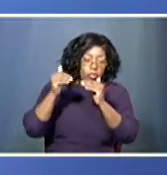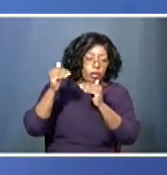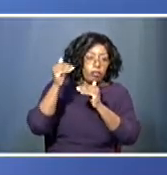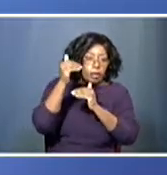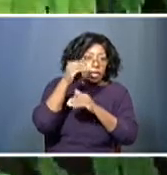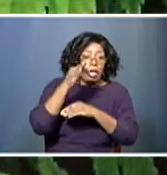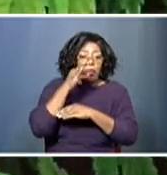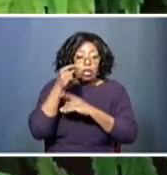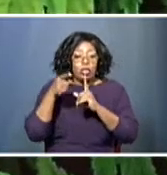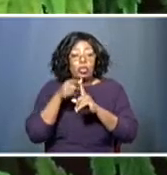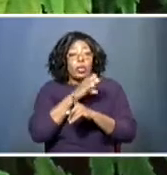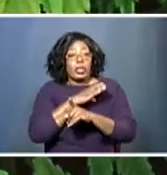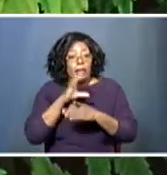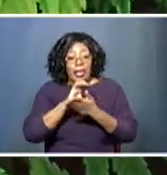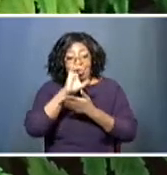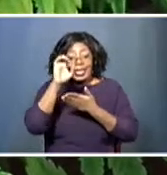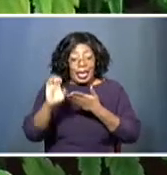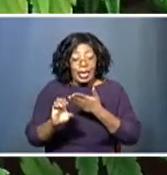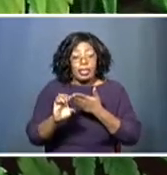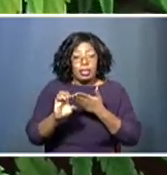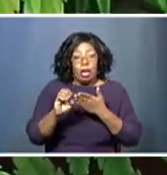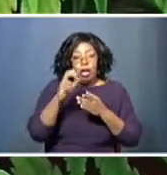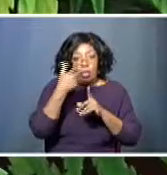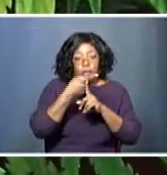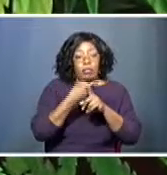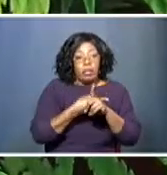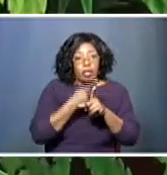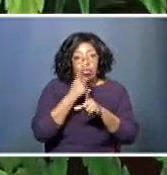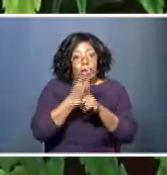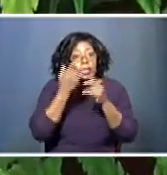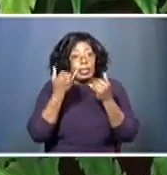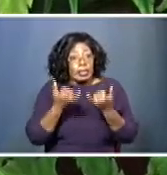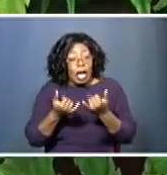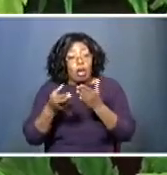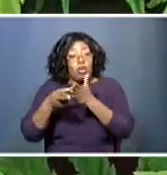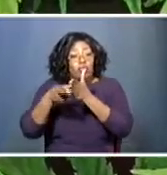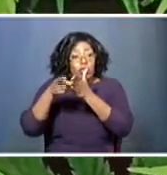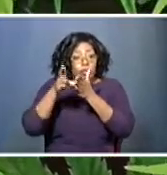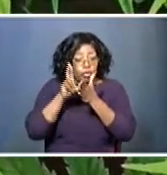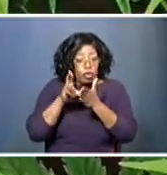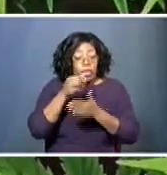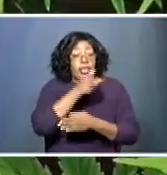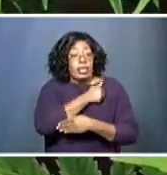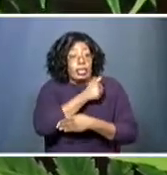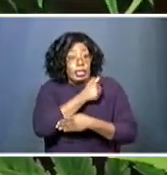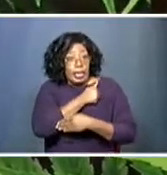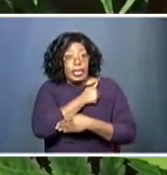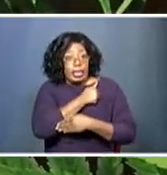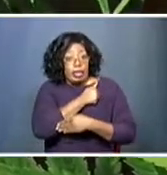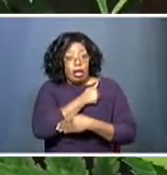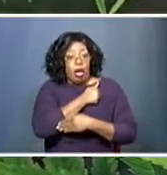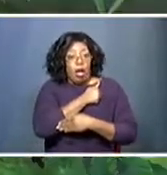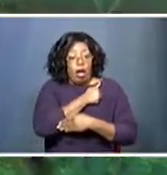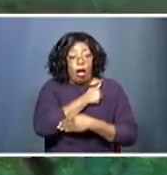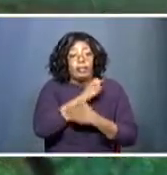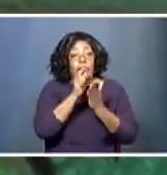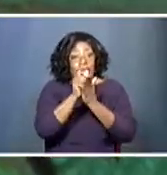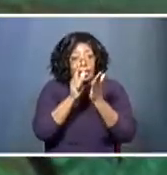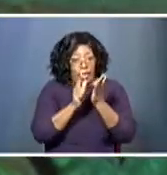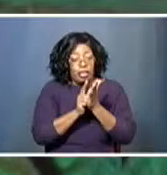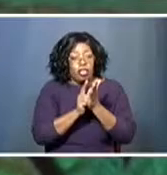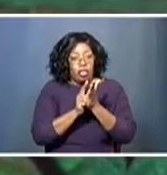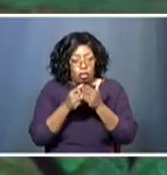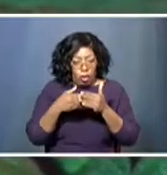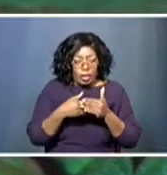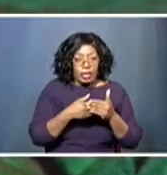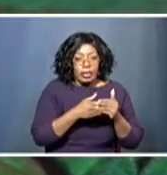to cabinet by the end of this quarter. Right now, they're reviewing Canadian and U.S. legislation for guidance on the parameters